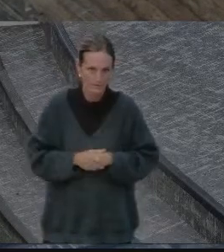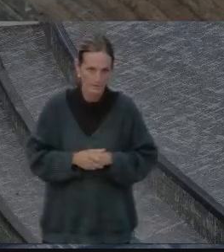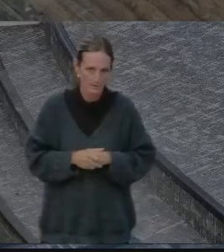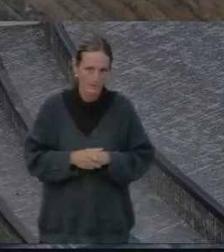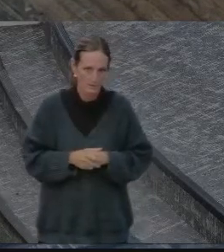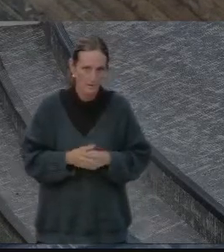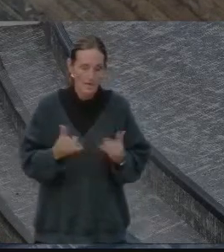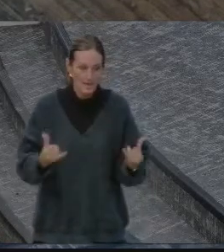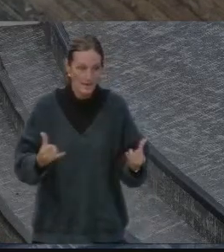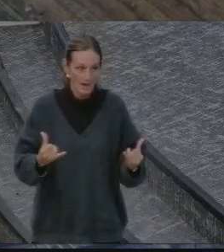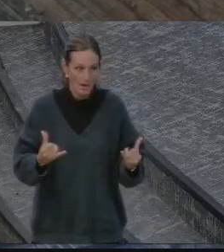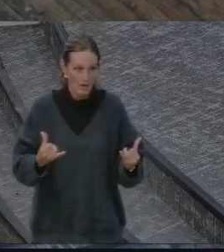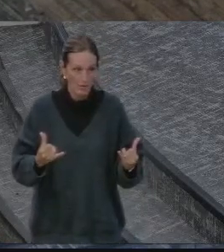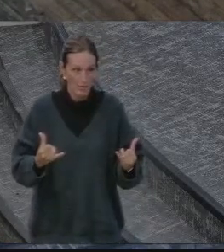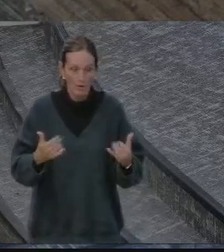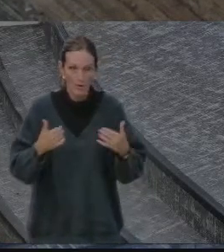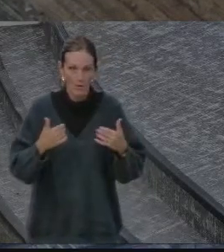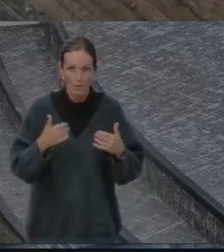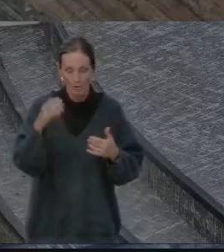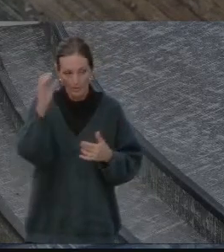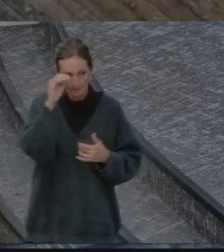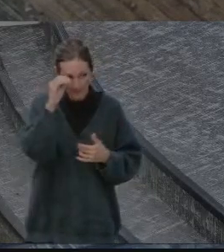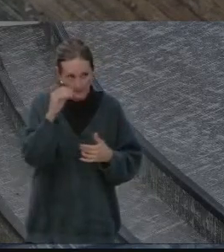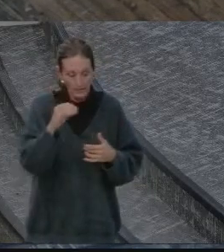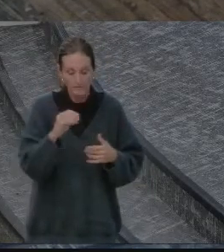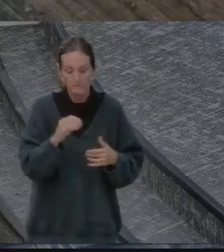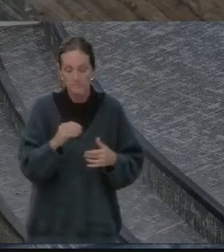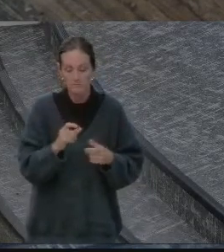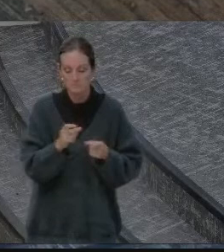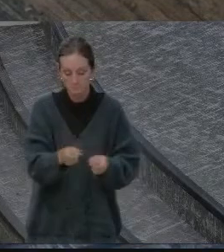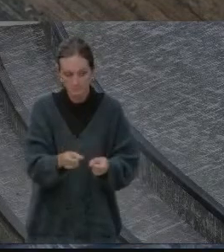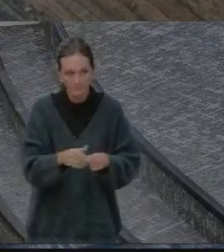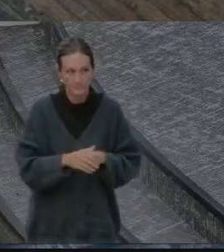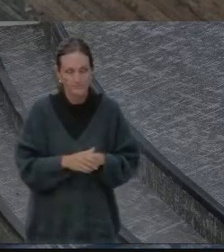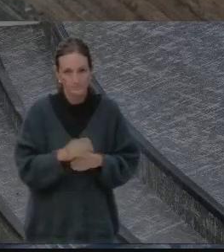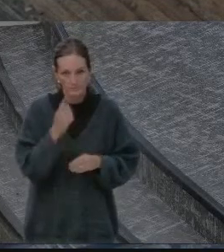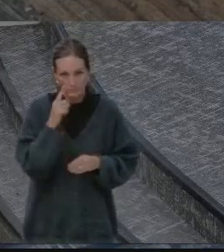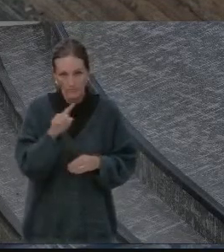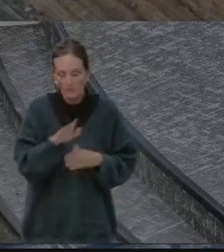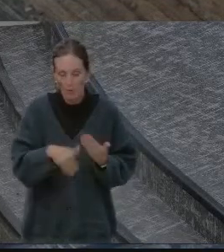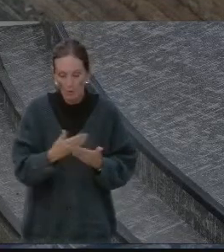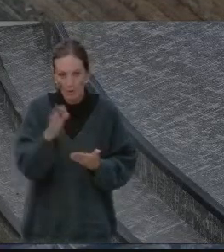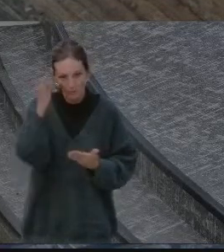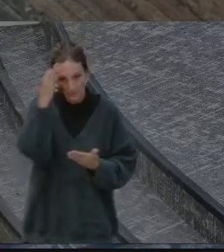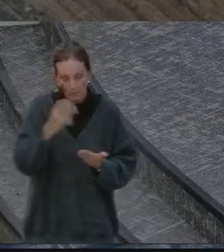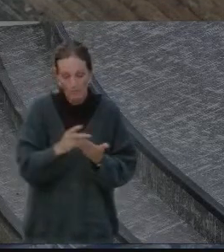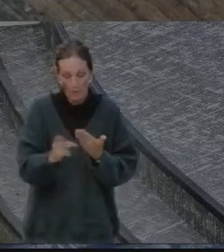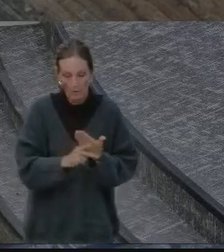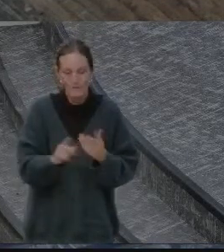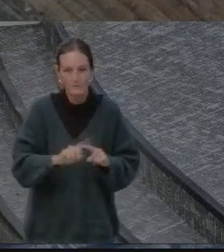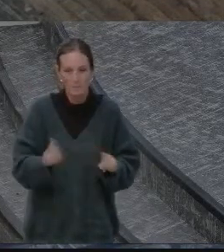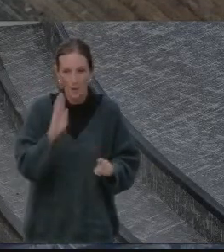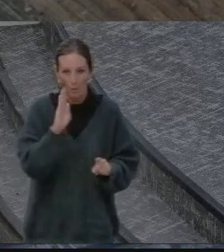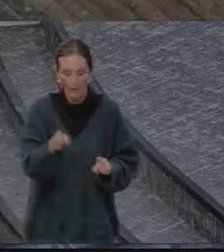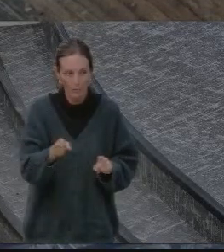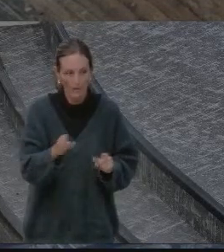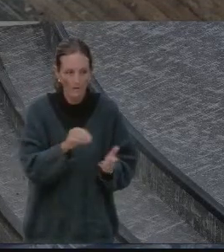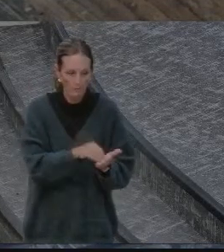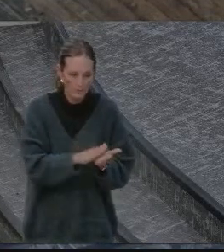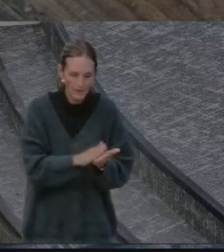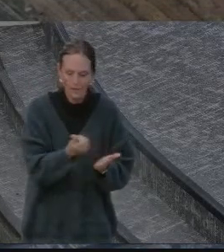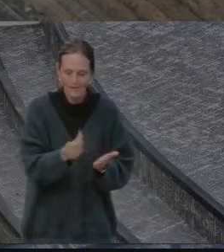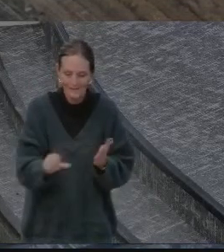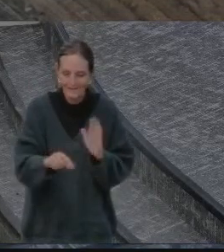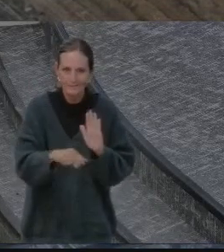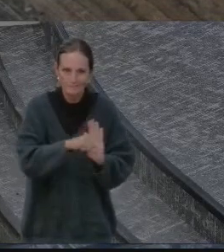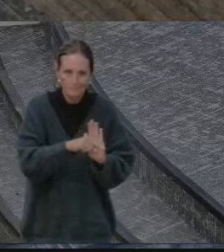issue an opinion on internal controls over financial reporting or federal programs, but we will note any deficiencies that come to